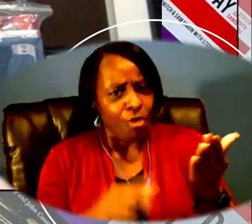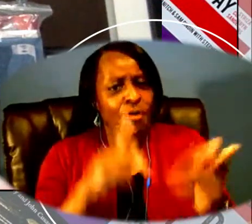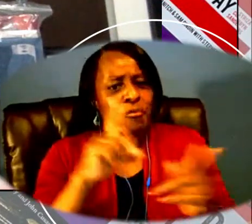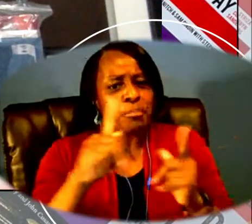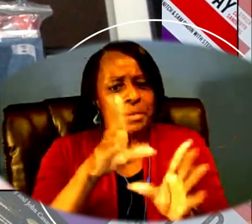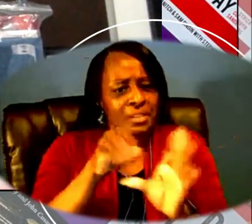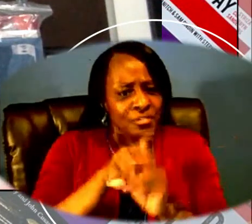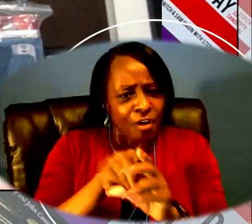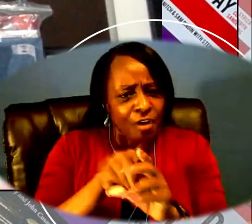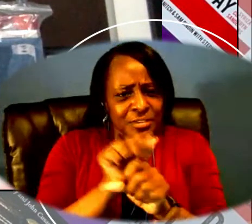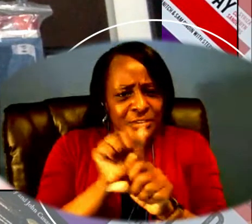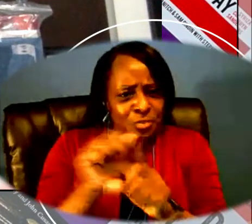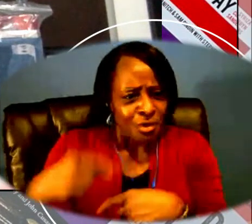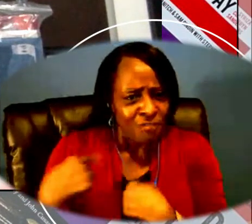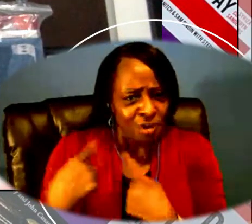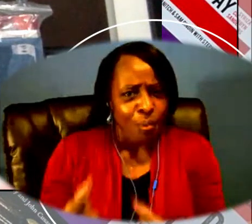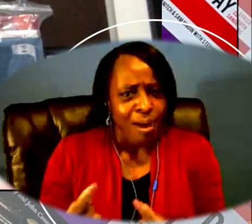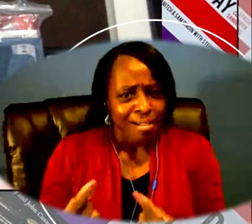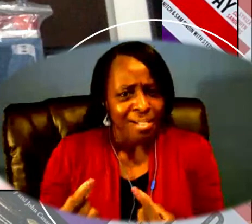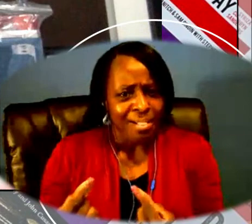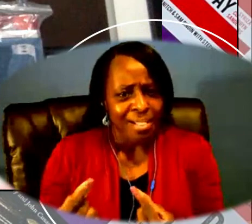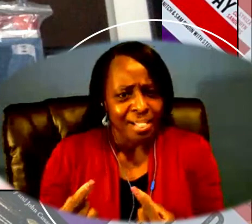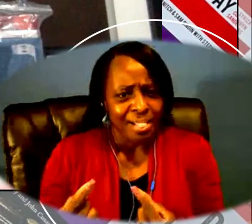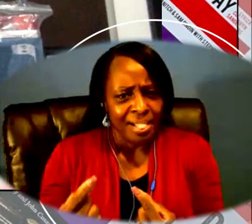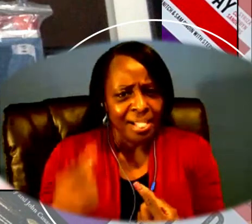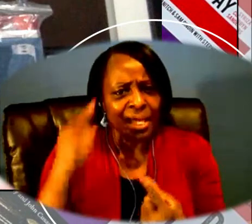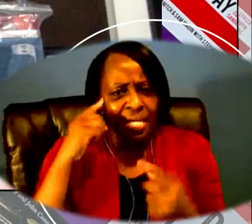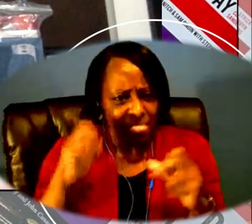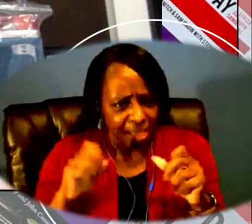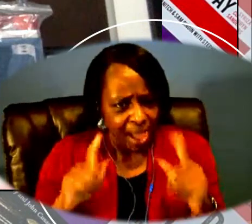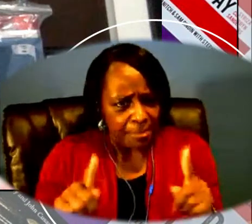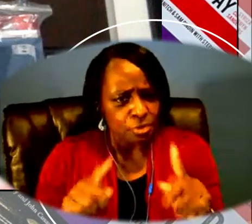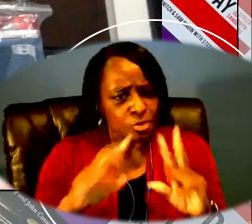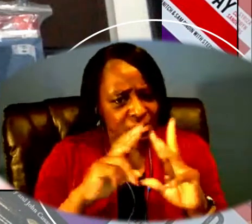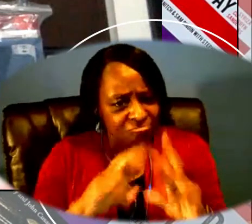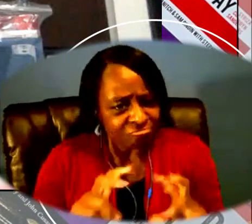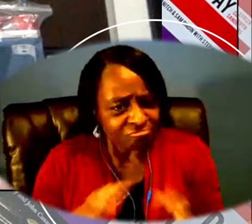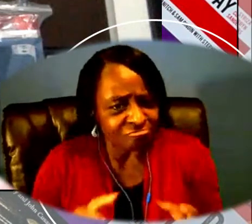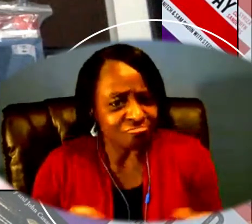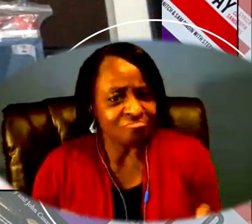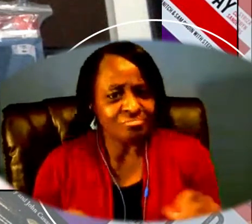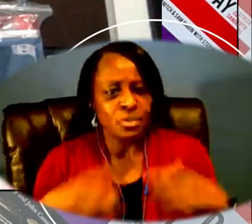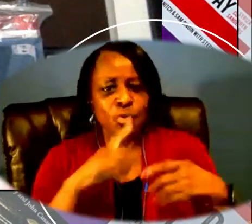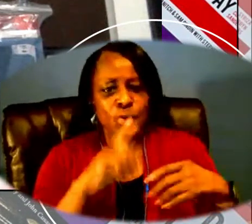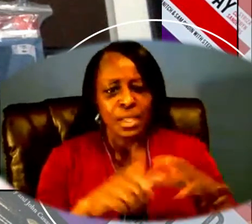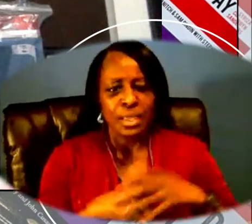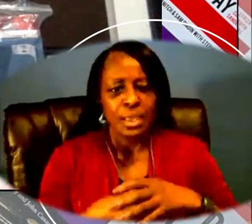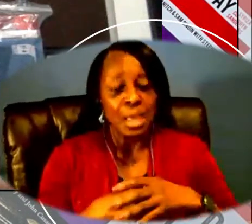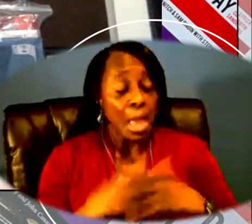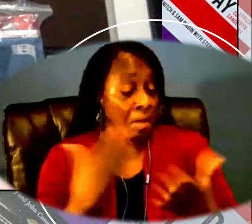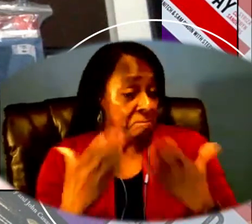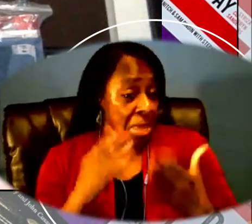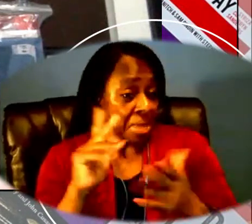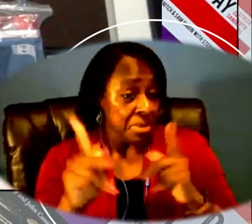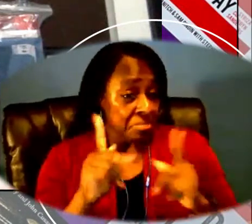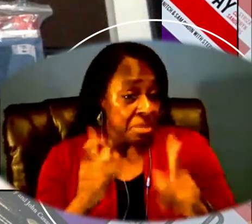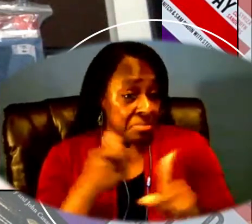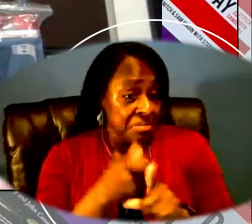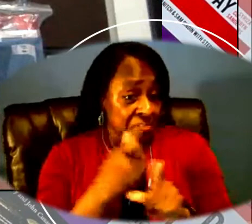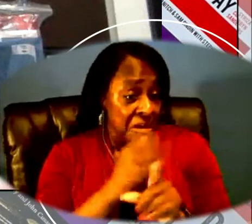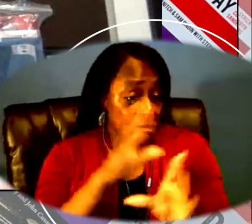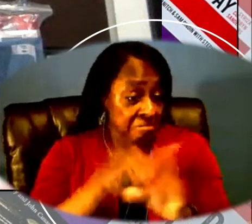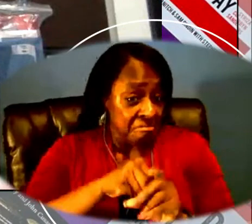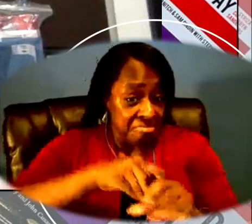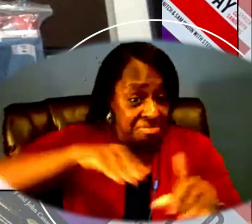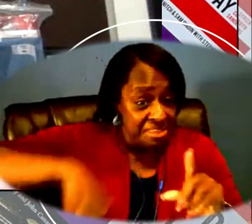while, the opportunity to continue to dig deeper and continue to fight. And also for folks who may not have been in this fight with us up to this